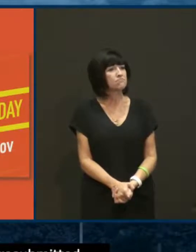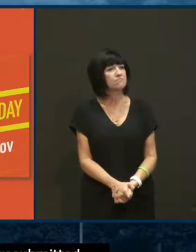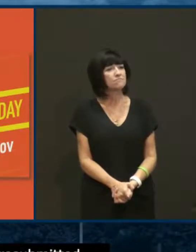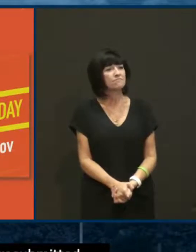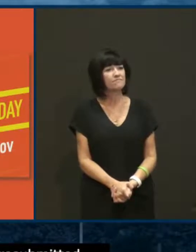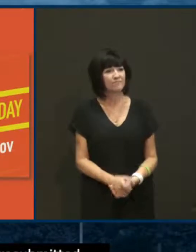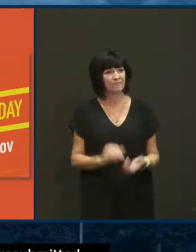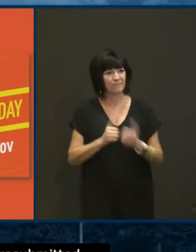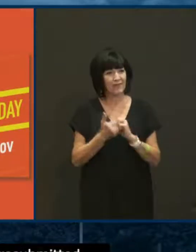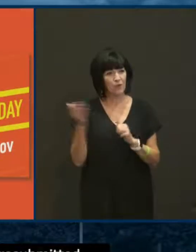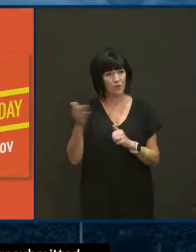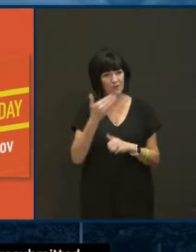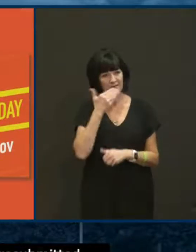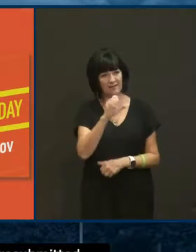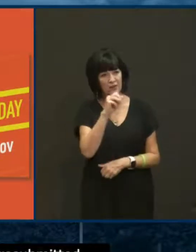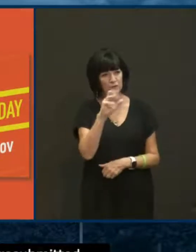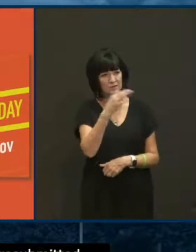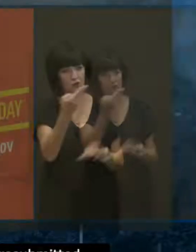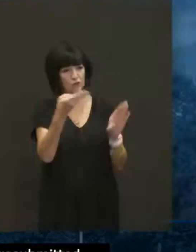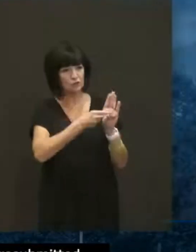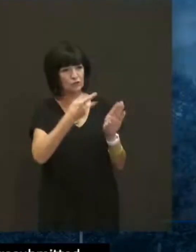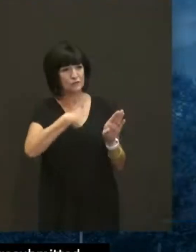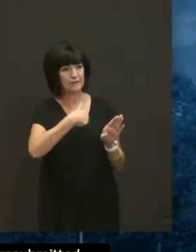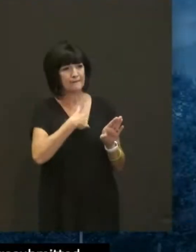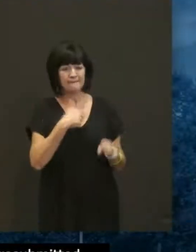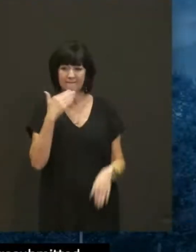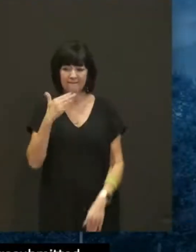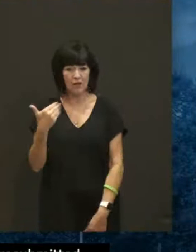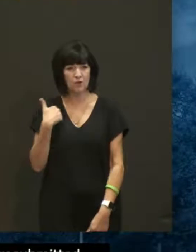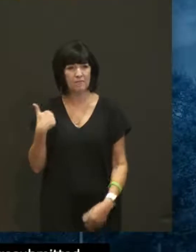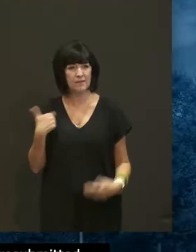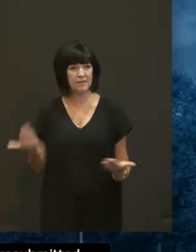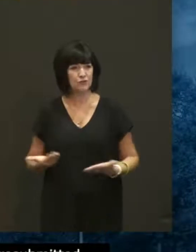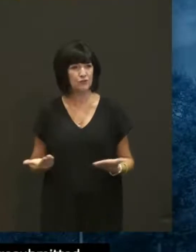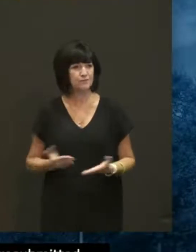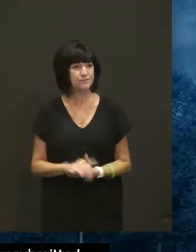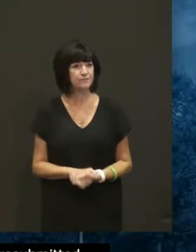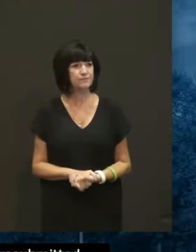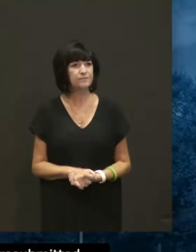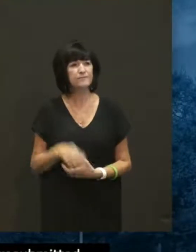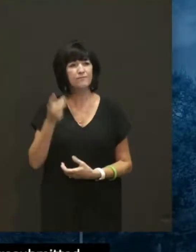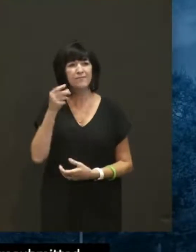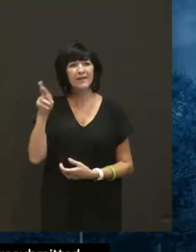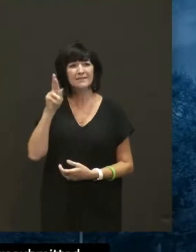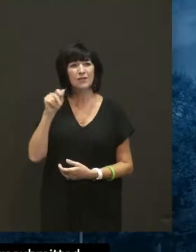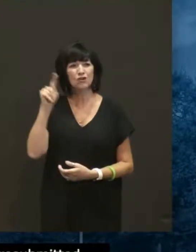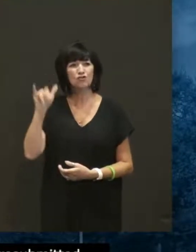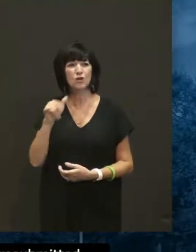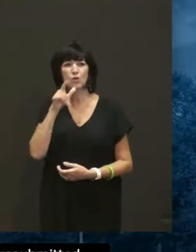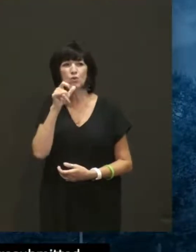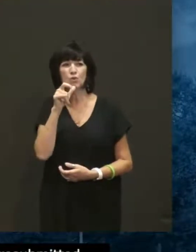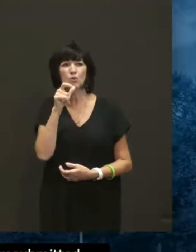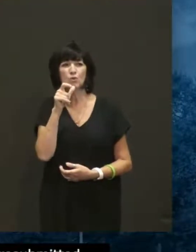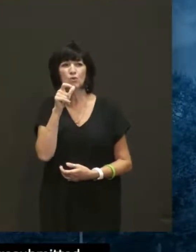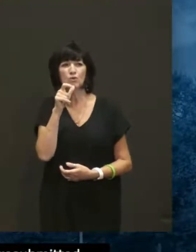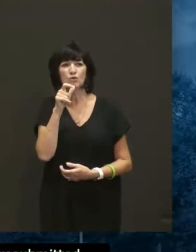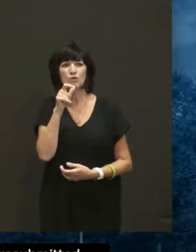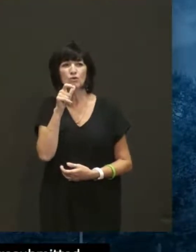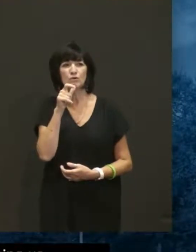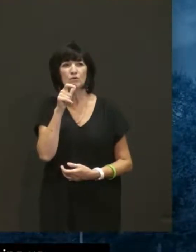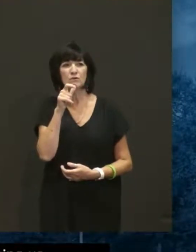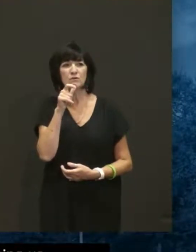How are you, Governor? Thank you, Sarah, for joining us. Thank you for having me. Dr. Carol Rattay, who is making up the